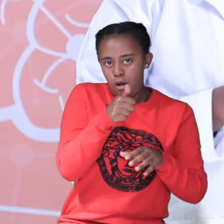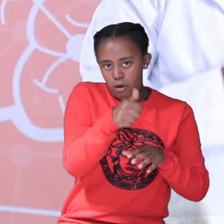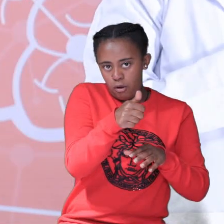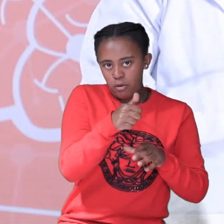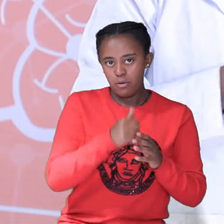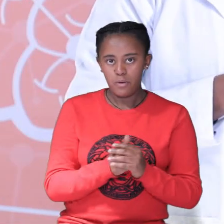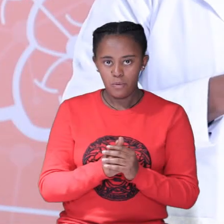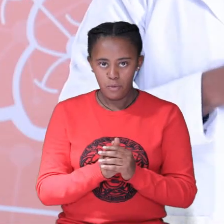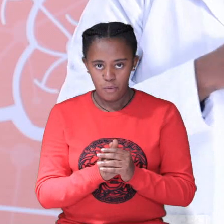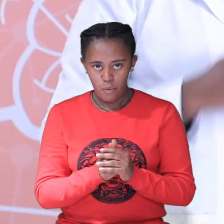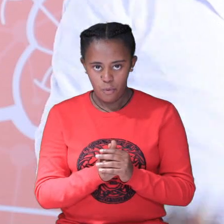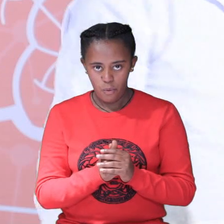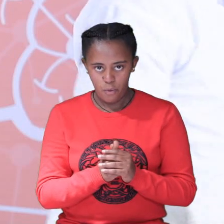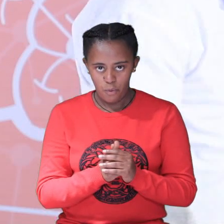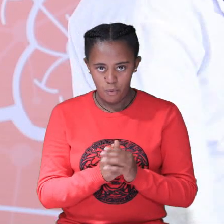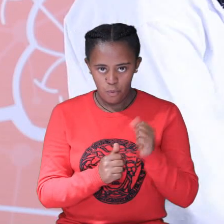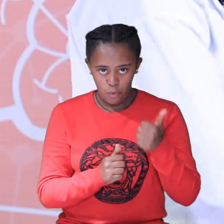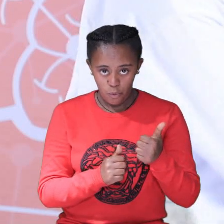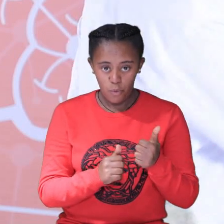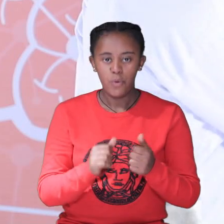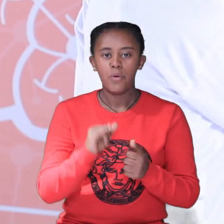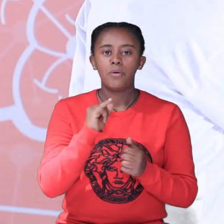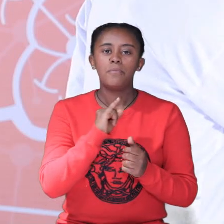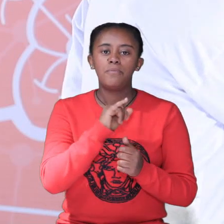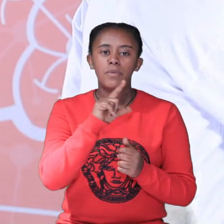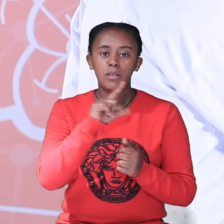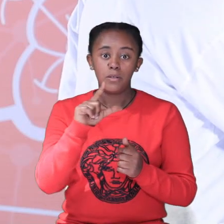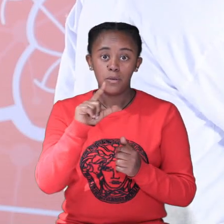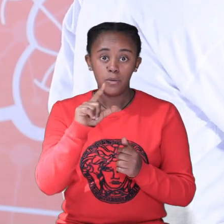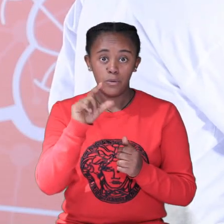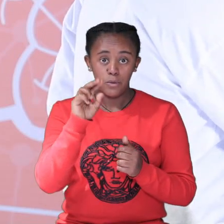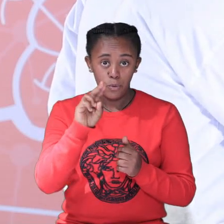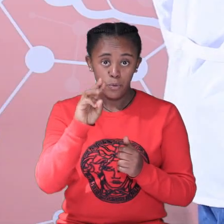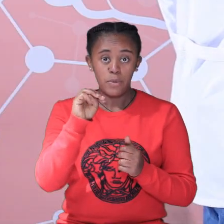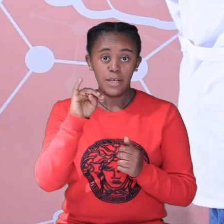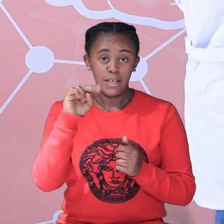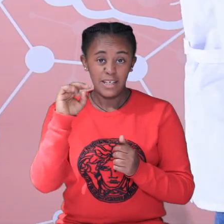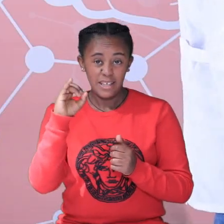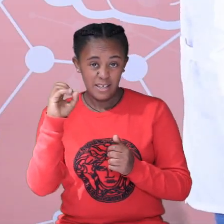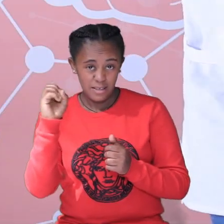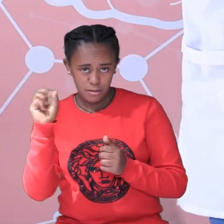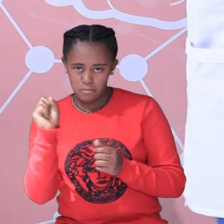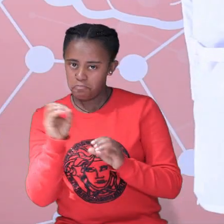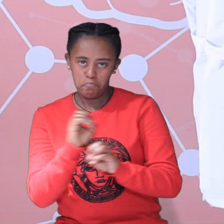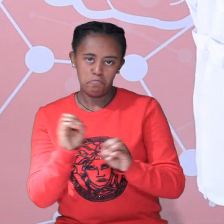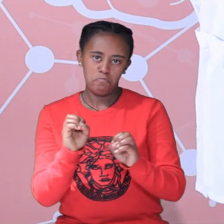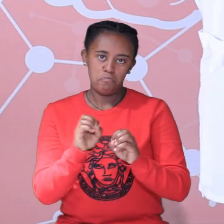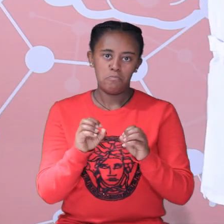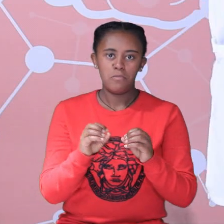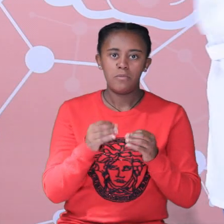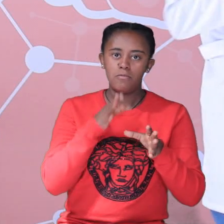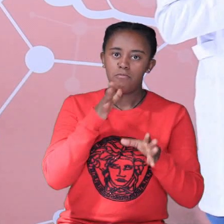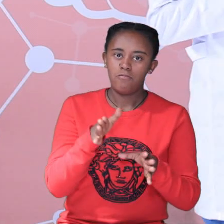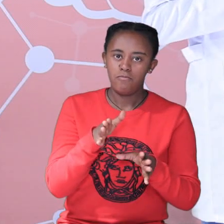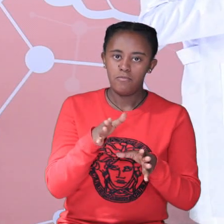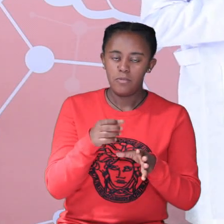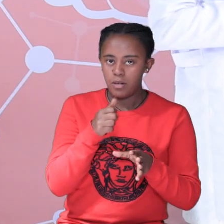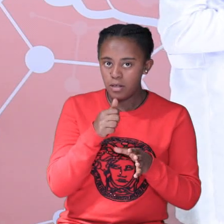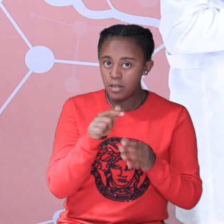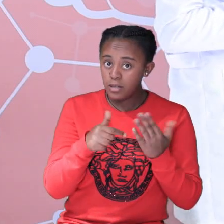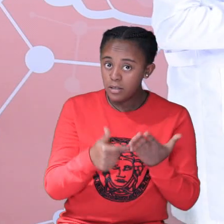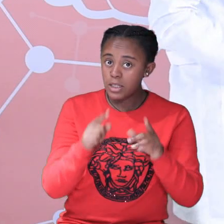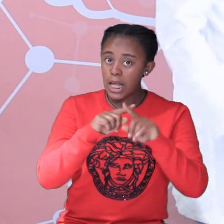by their, and also illuminous body that does not generate light.